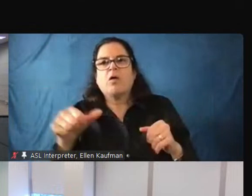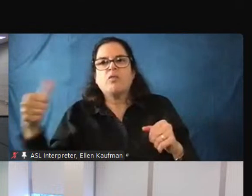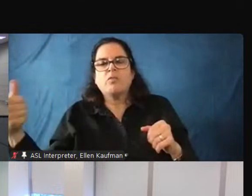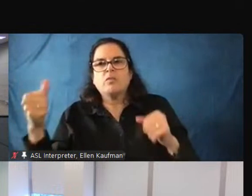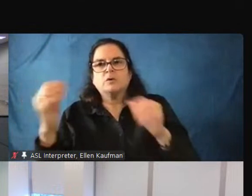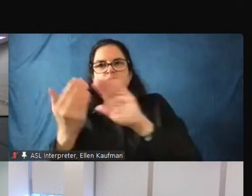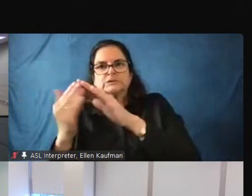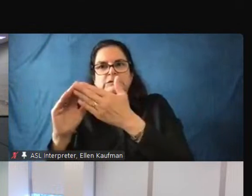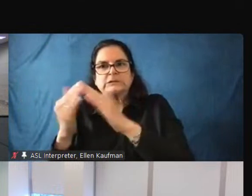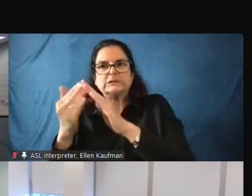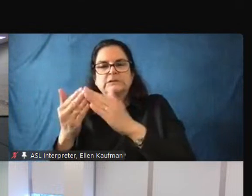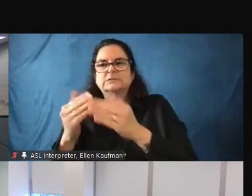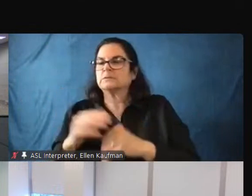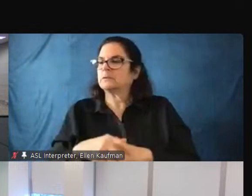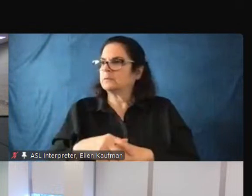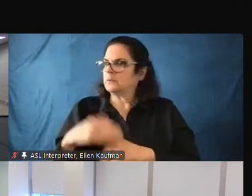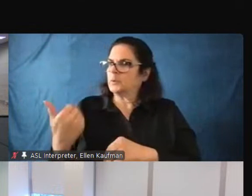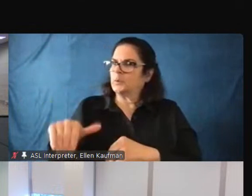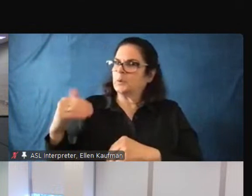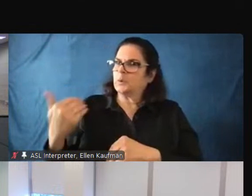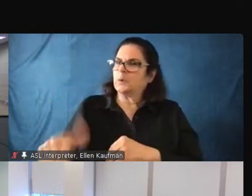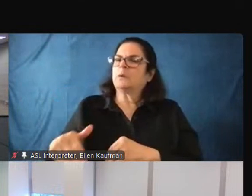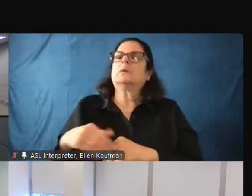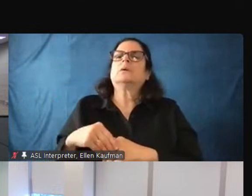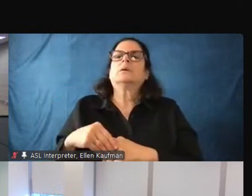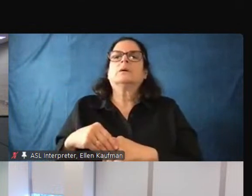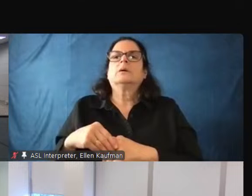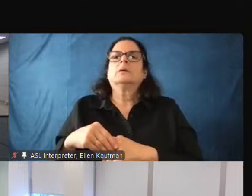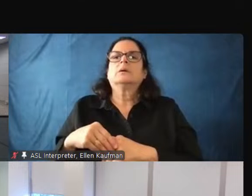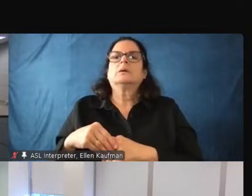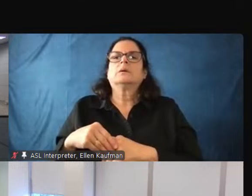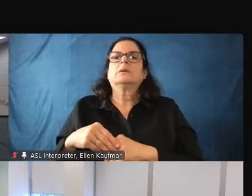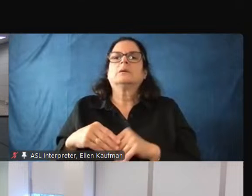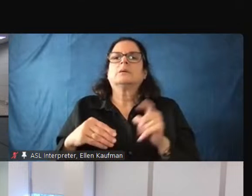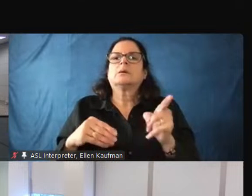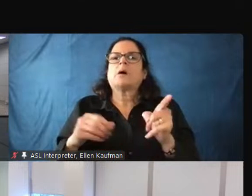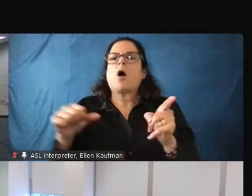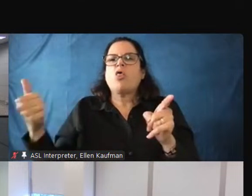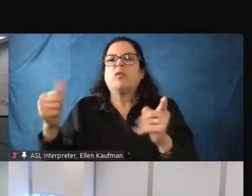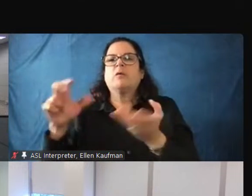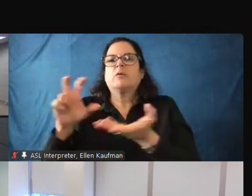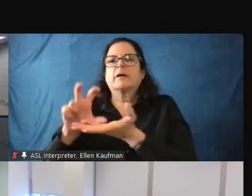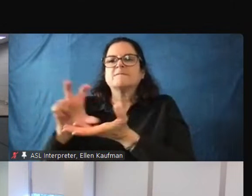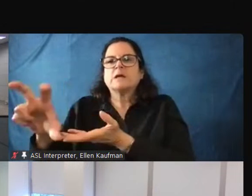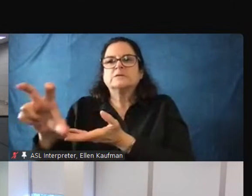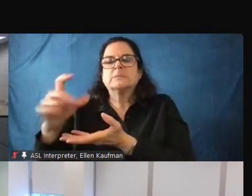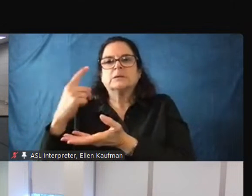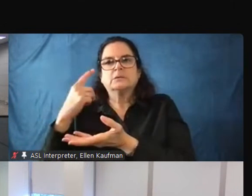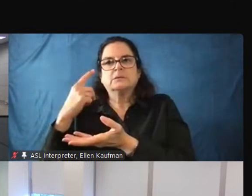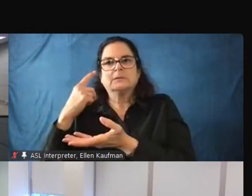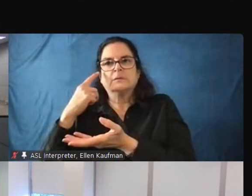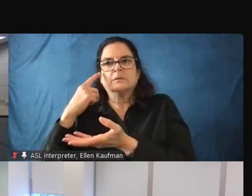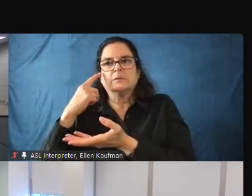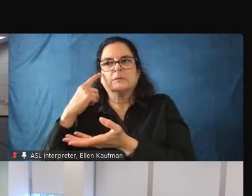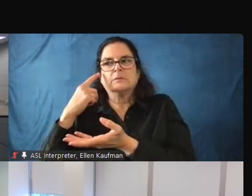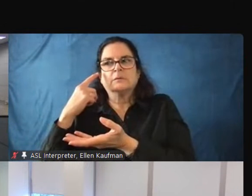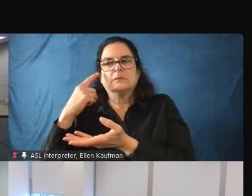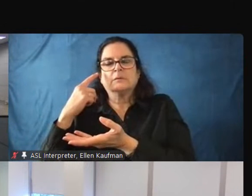only the ridership of public transportation, but the other community investments that support it. If we can get to that kind